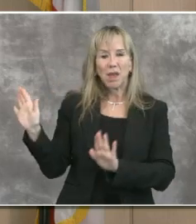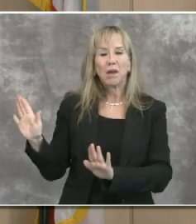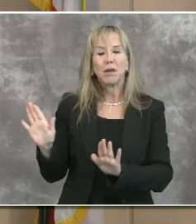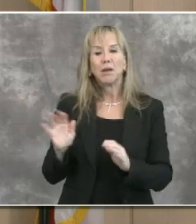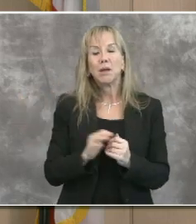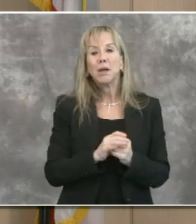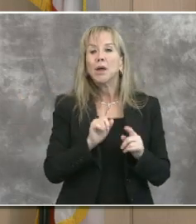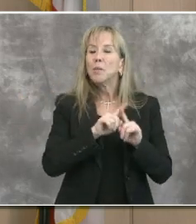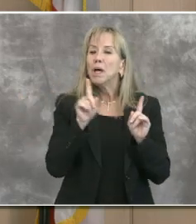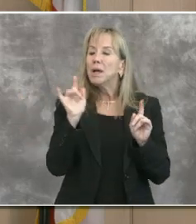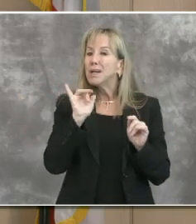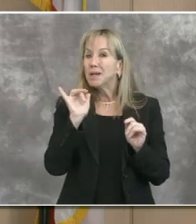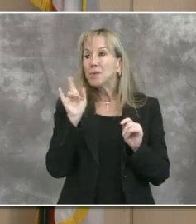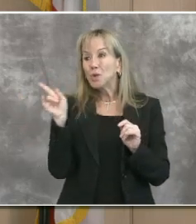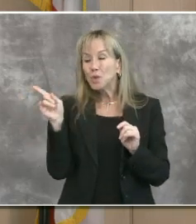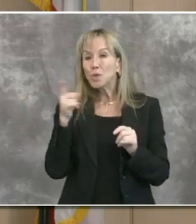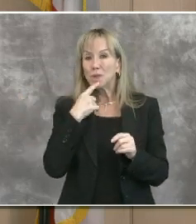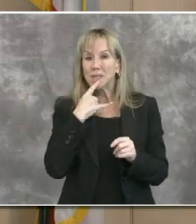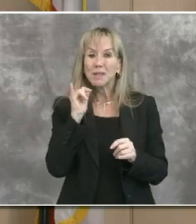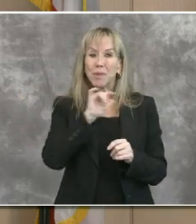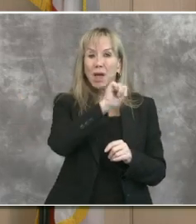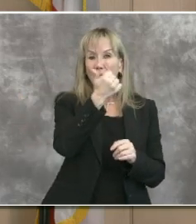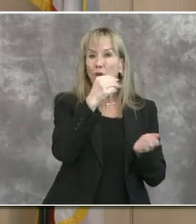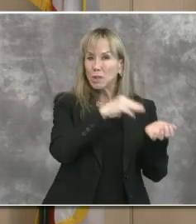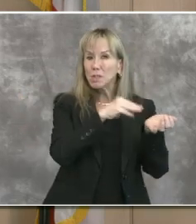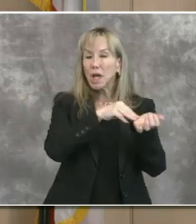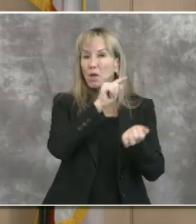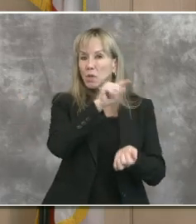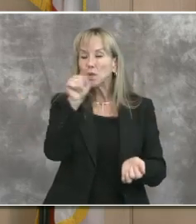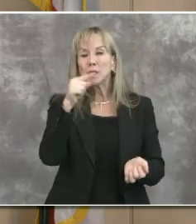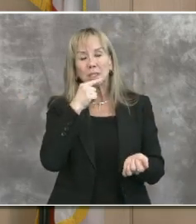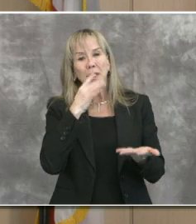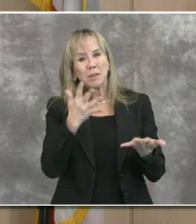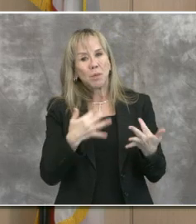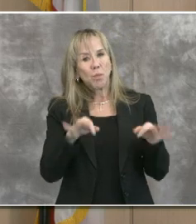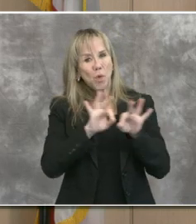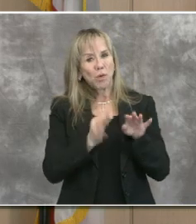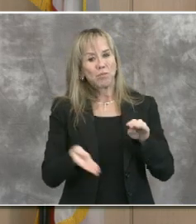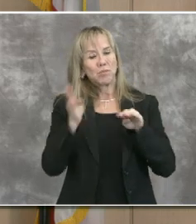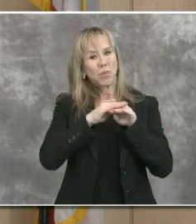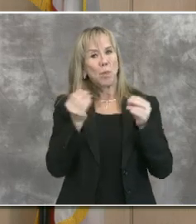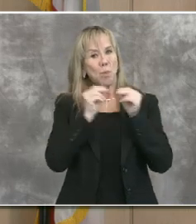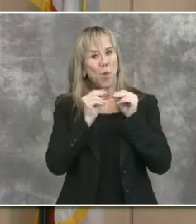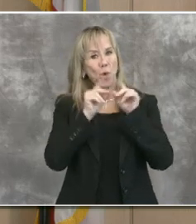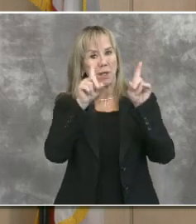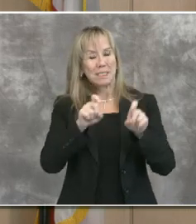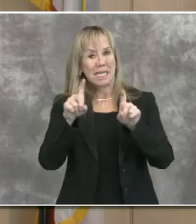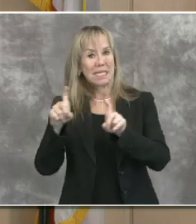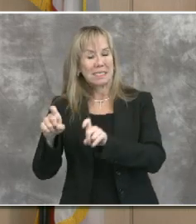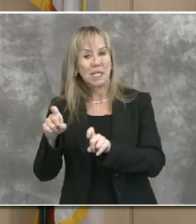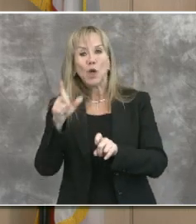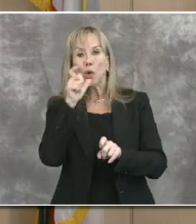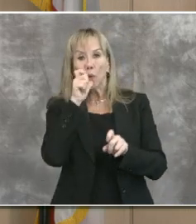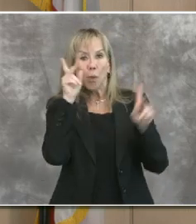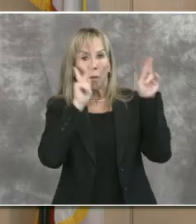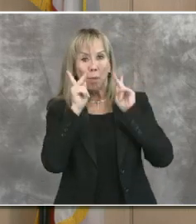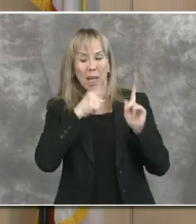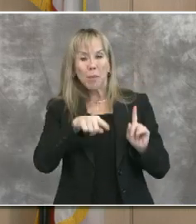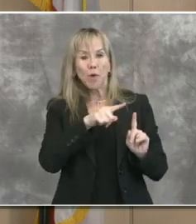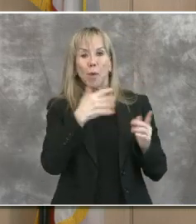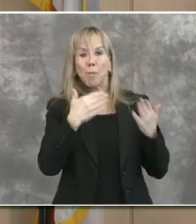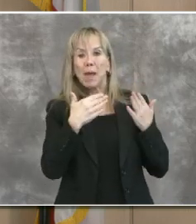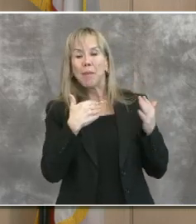other doctors have told me, it's important to increase testing around people who have come into